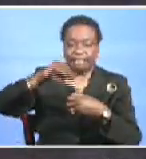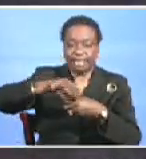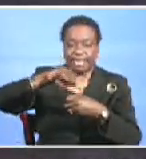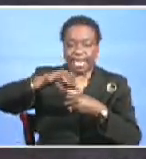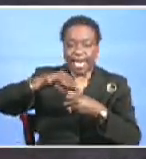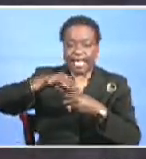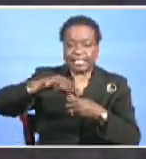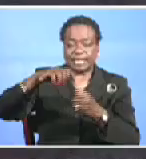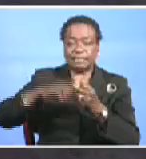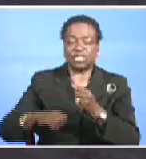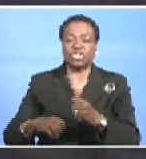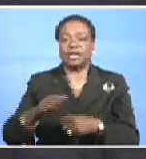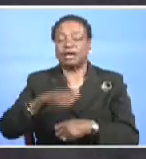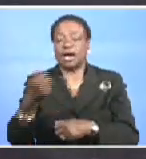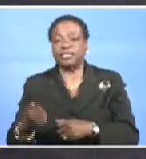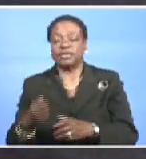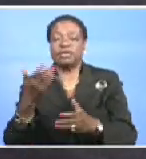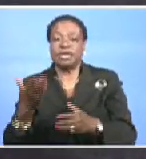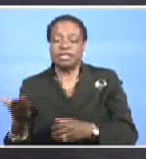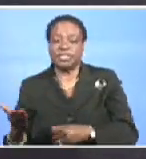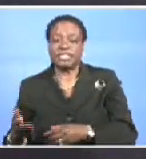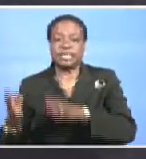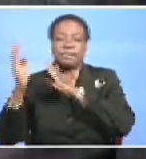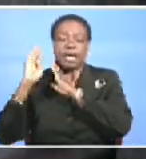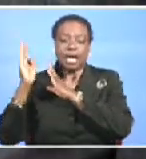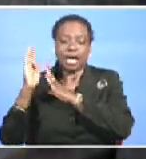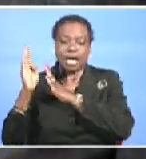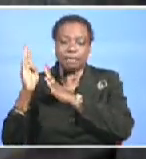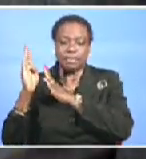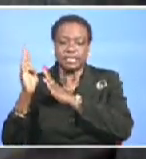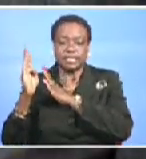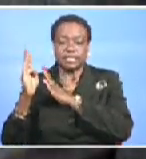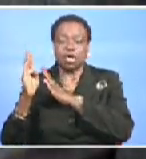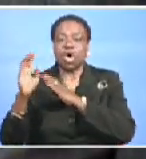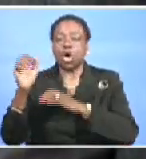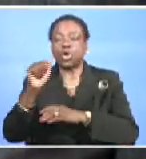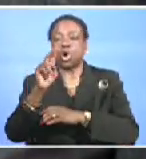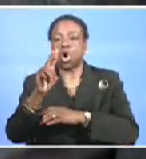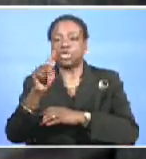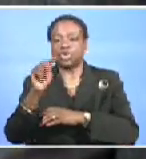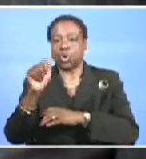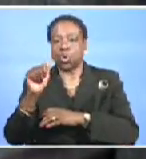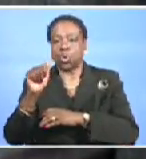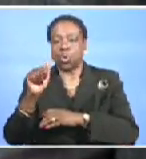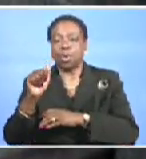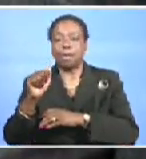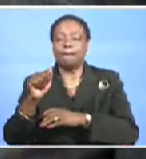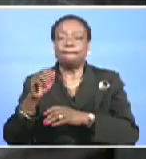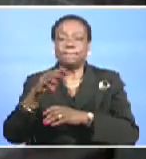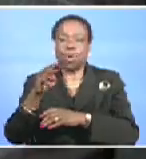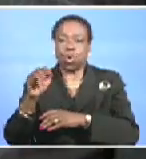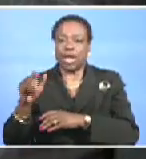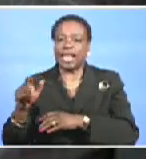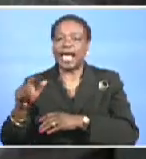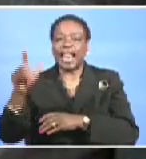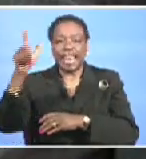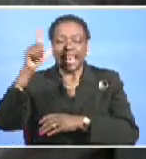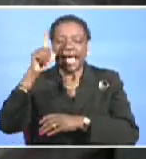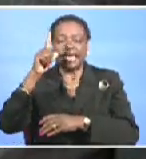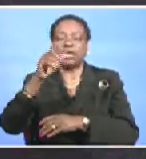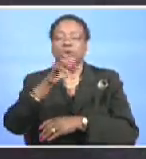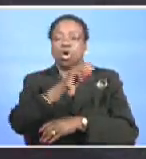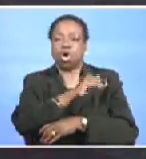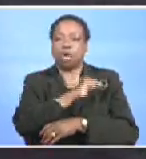But President of the Bahamas Motor Dealers Association and the Automall Group of Companies, Lionel Albury, says there are